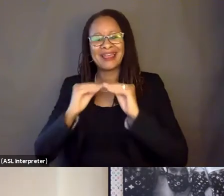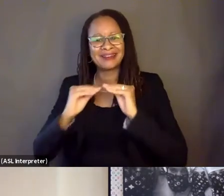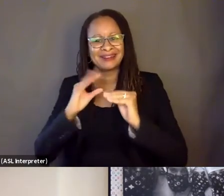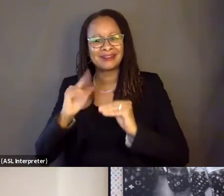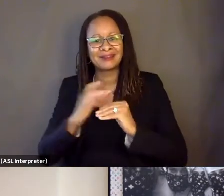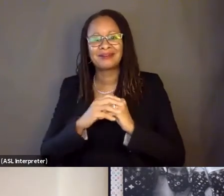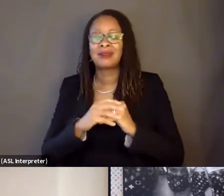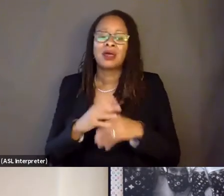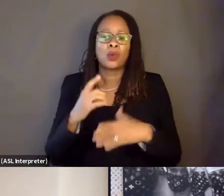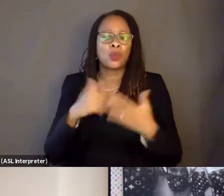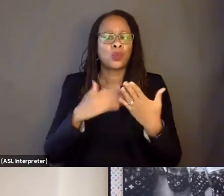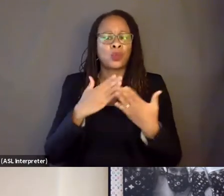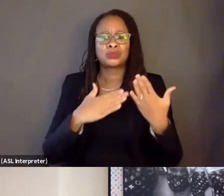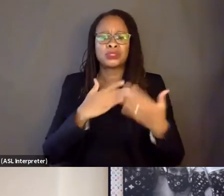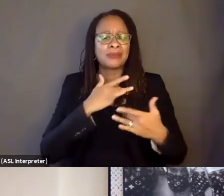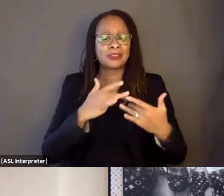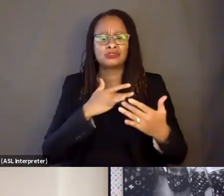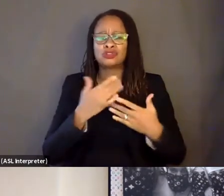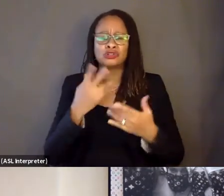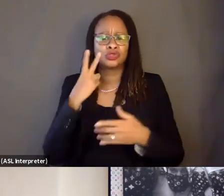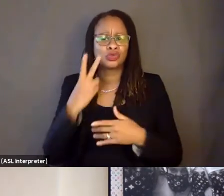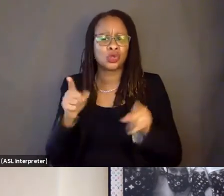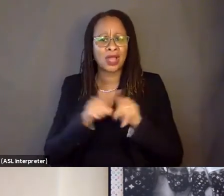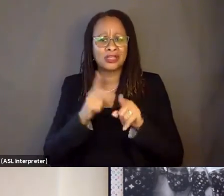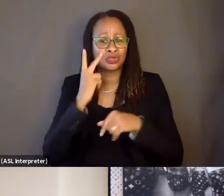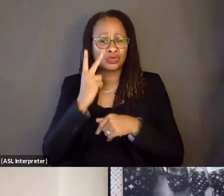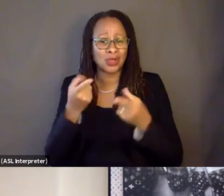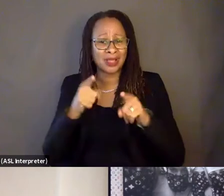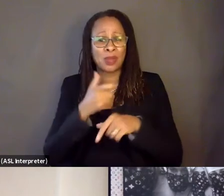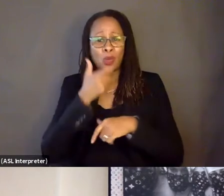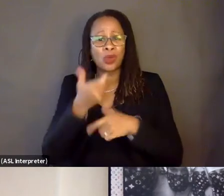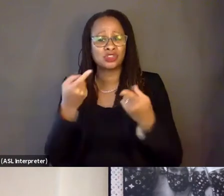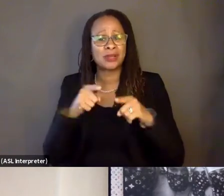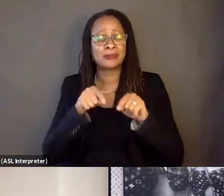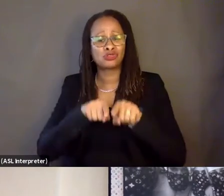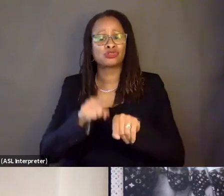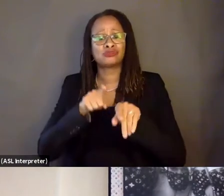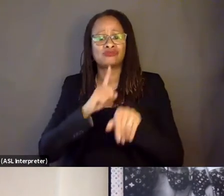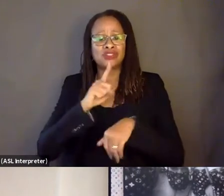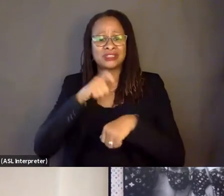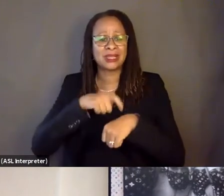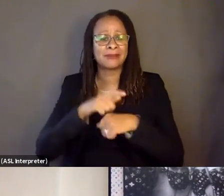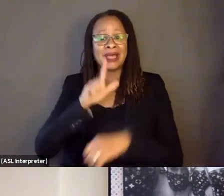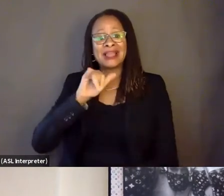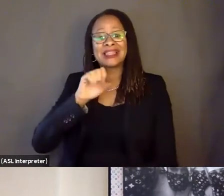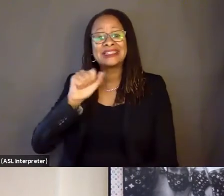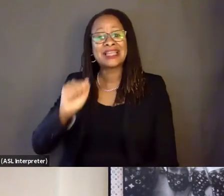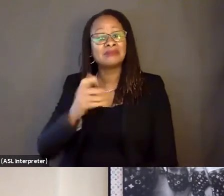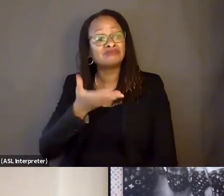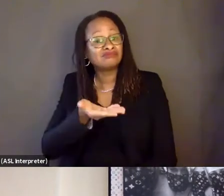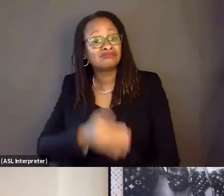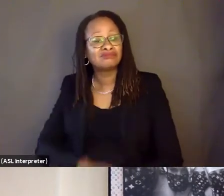were concerning to you as you saw them happening and then watching them happening in real time as well? Lisa, I'll take it from you.